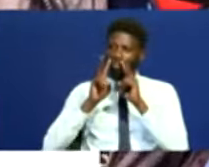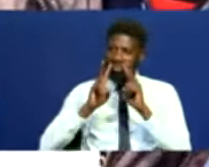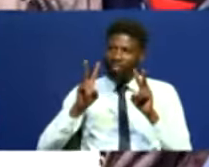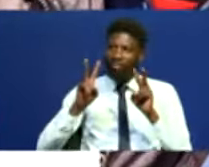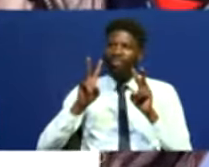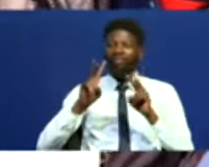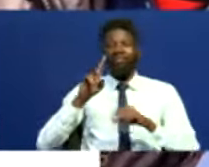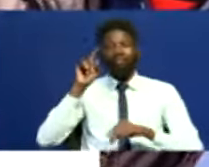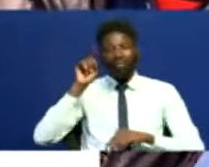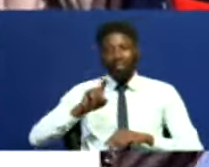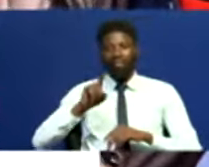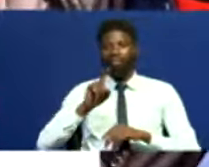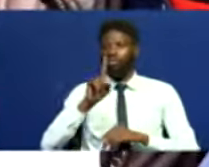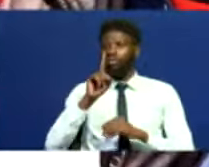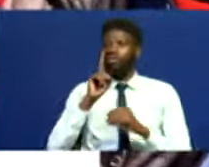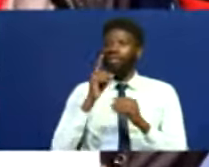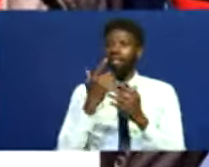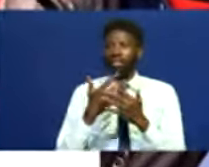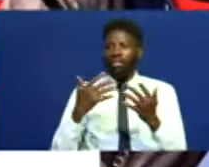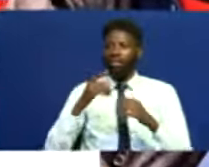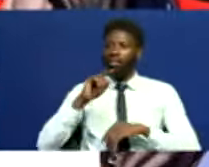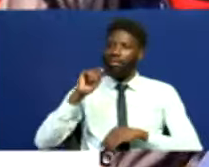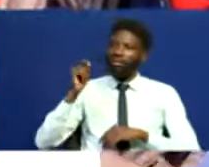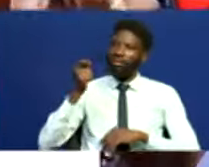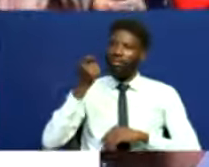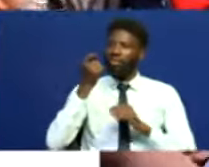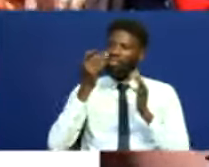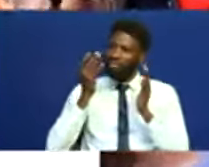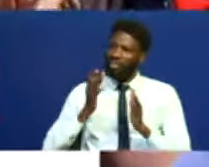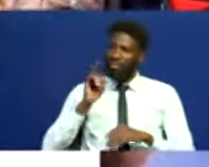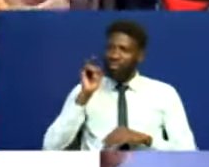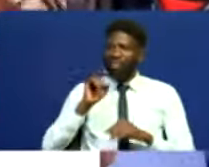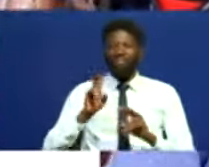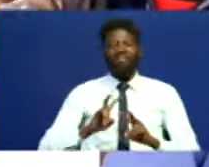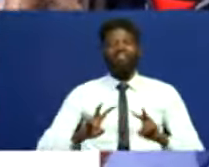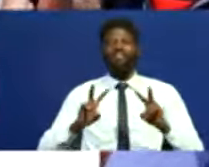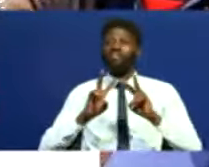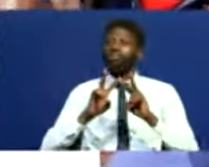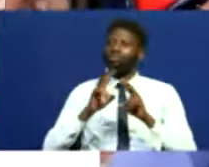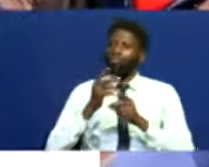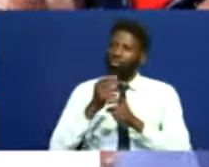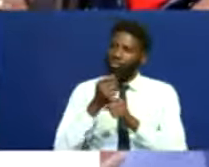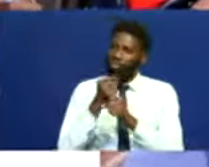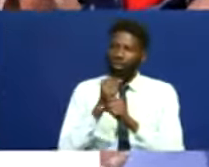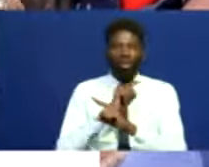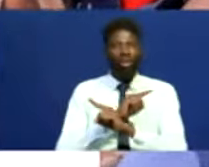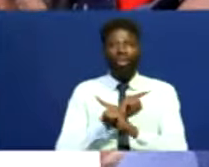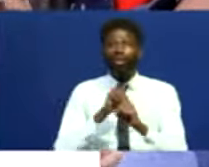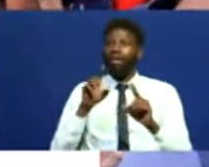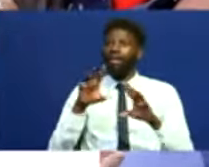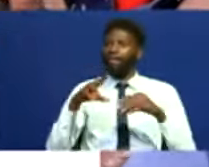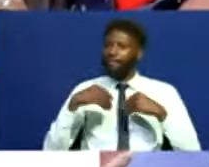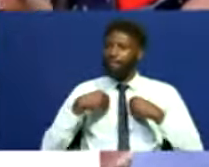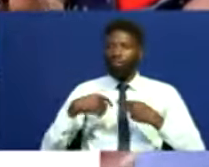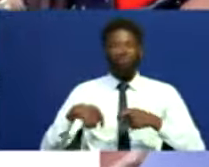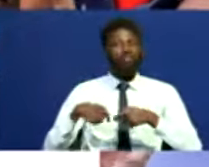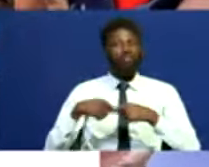Kenyans, you should value this. Mwishikilie na msikubali anything kukuja katikati ya hiyo.